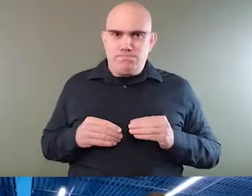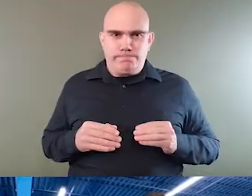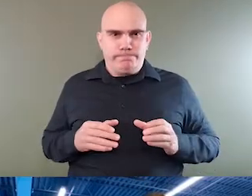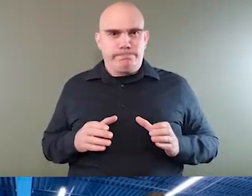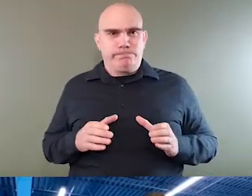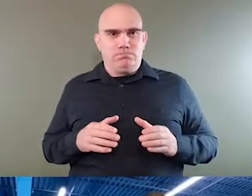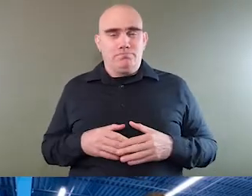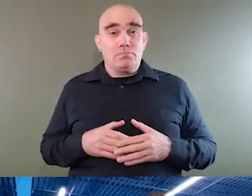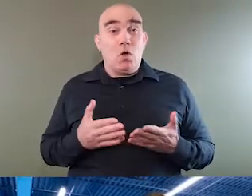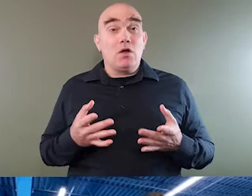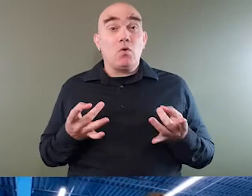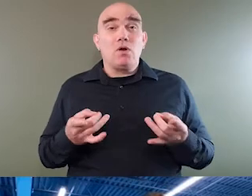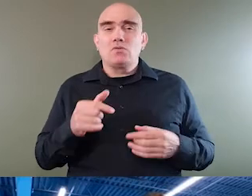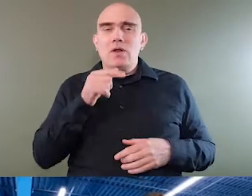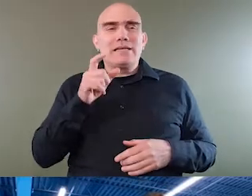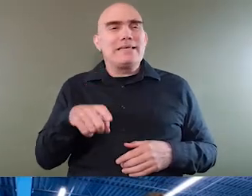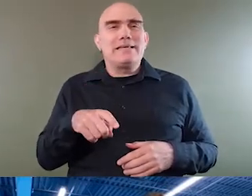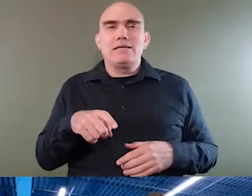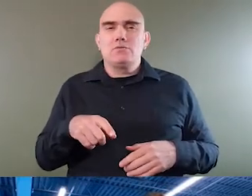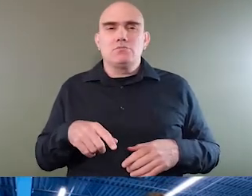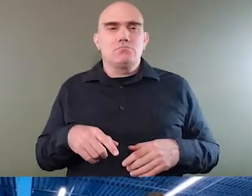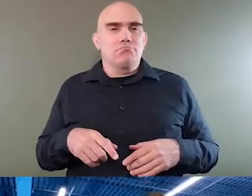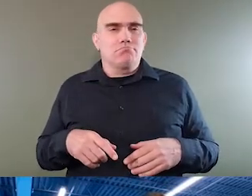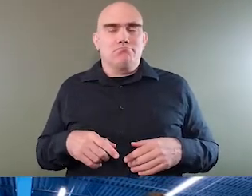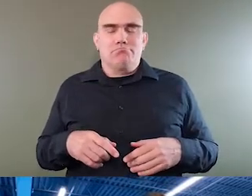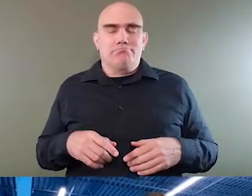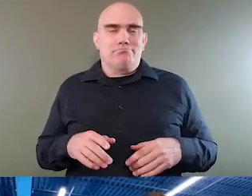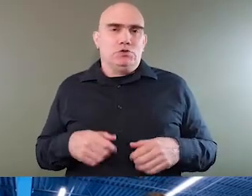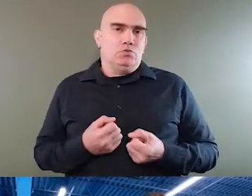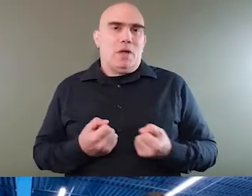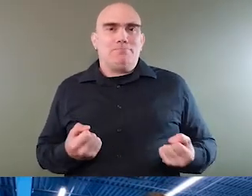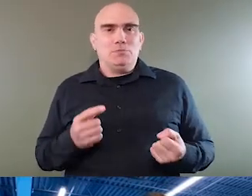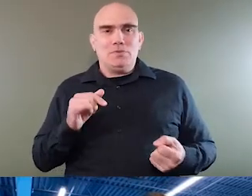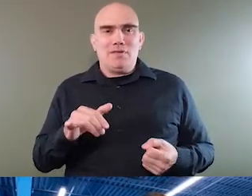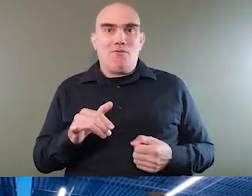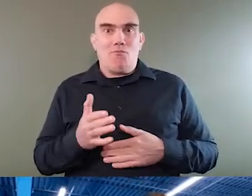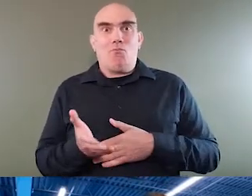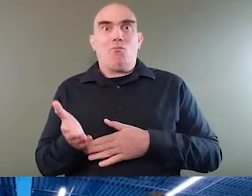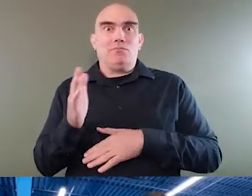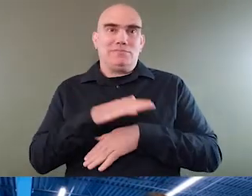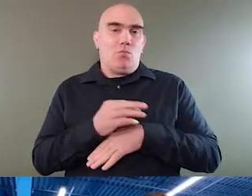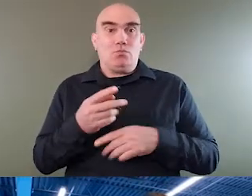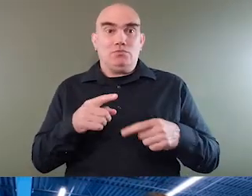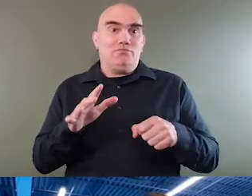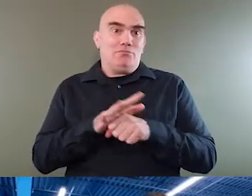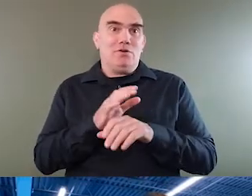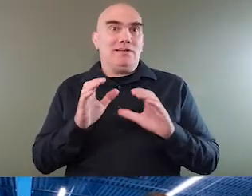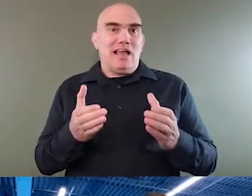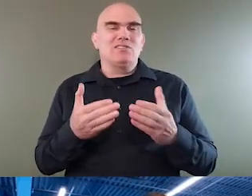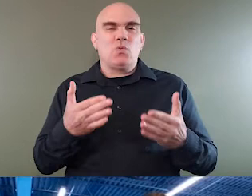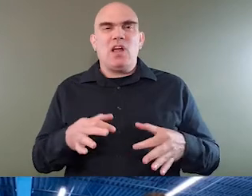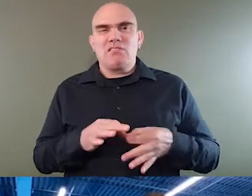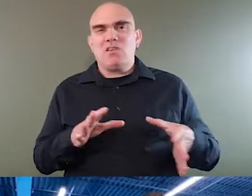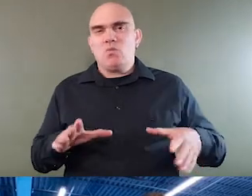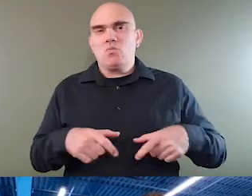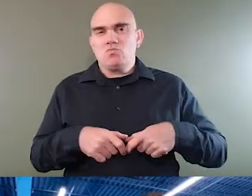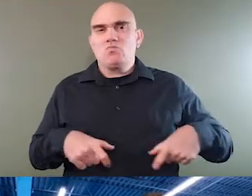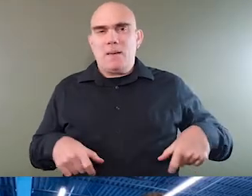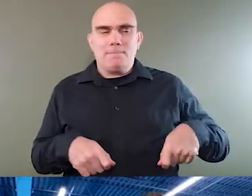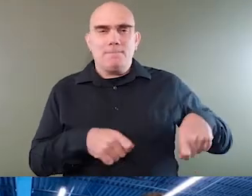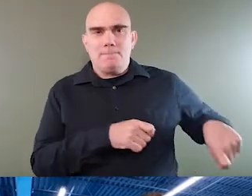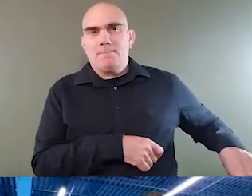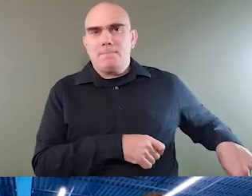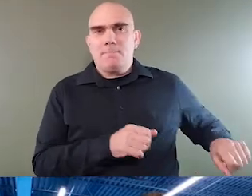yogis. You don't need a strap to do that all class long or all day long. So go ahead and release your strap.